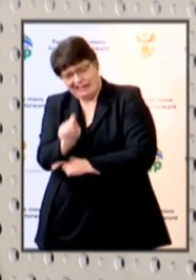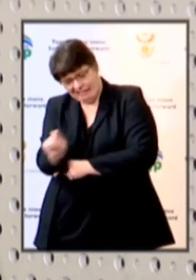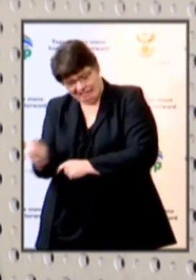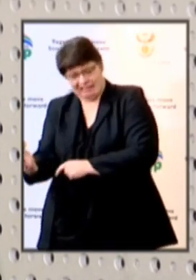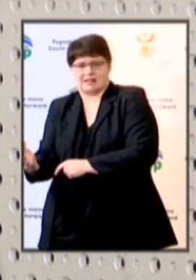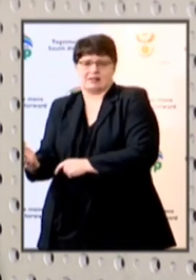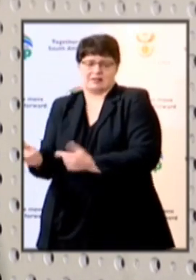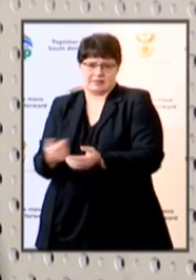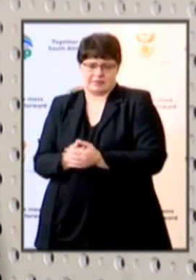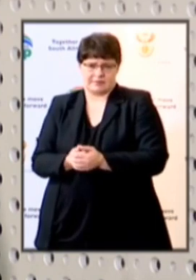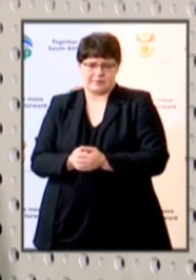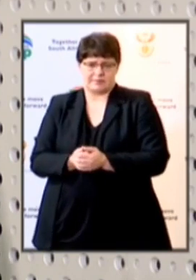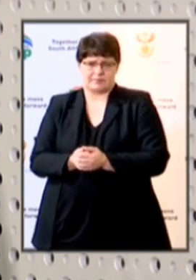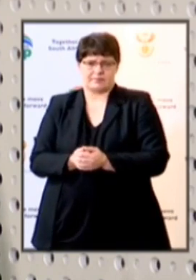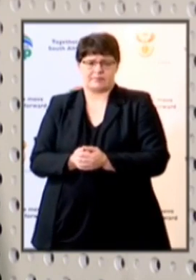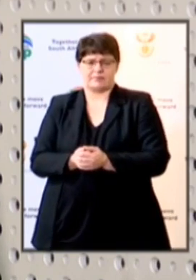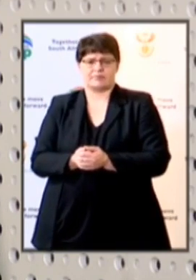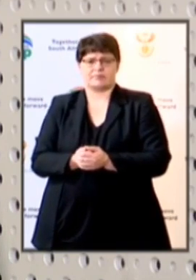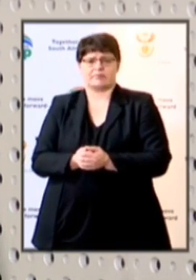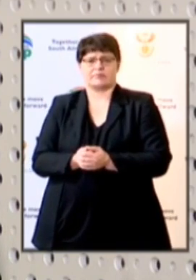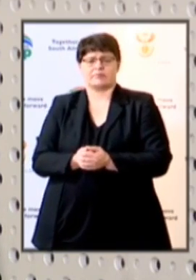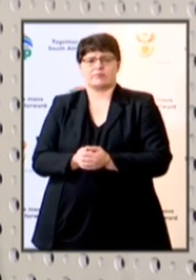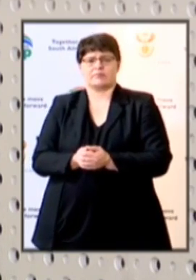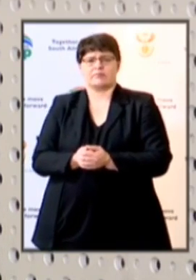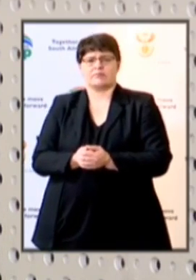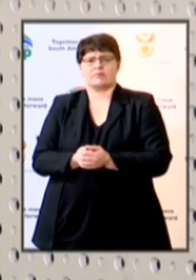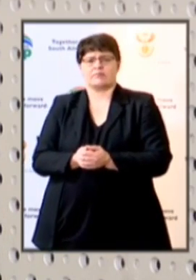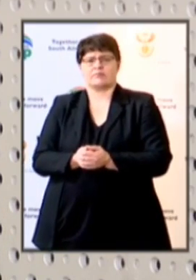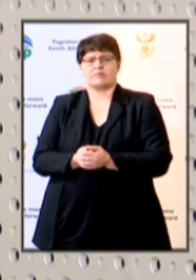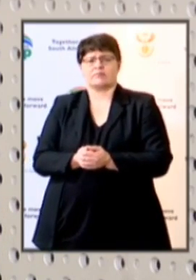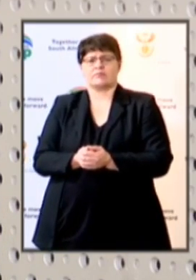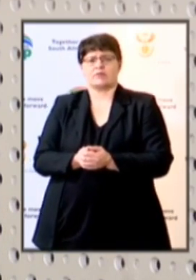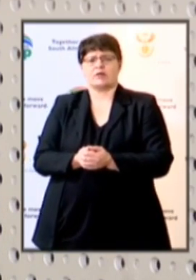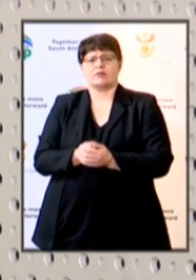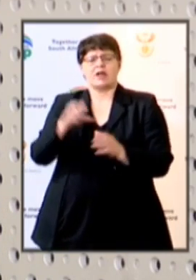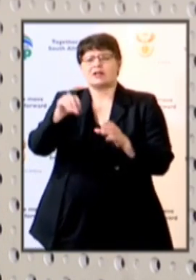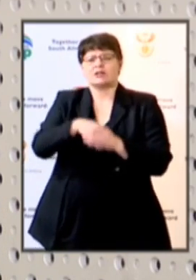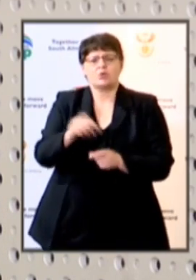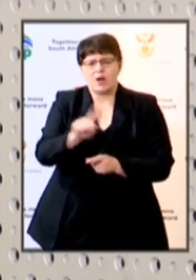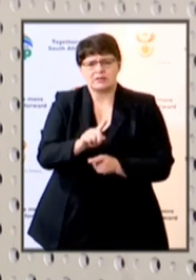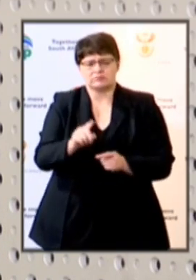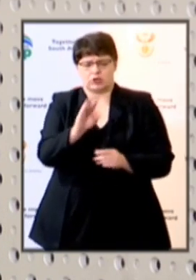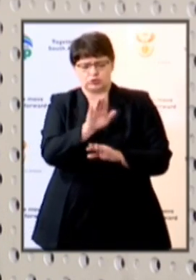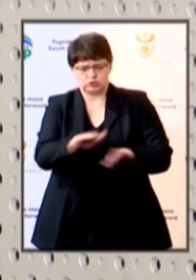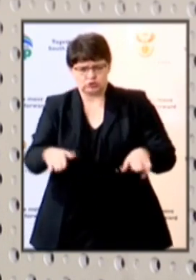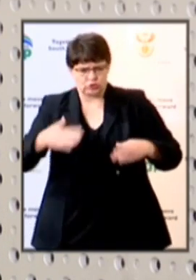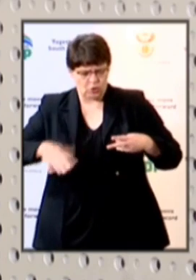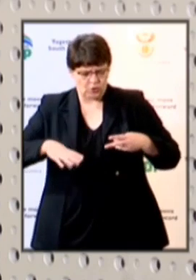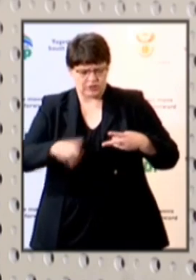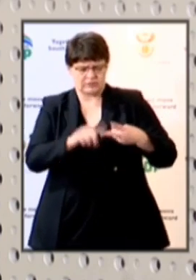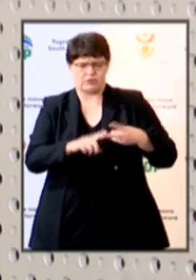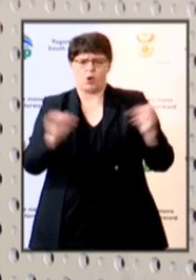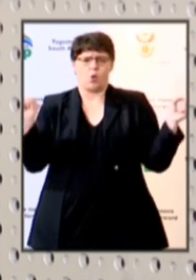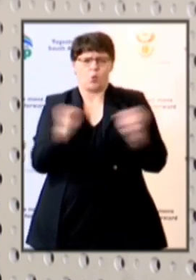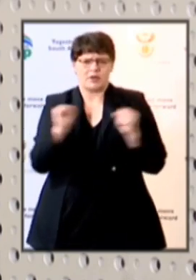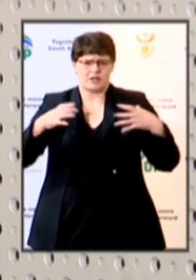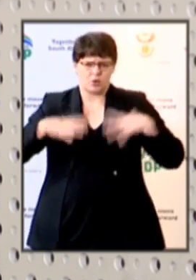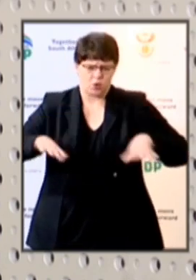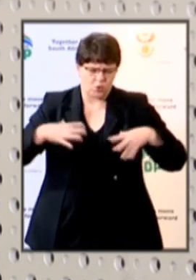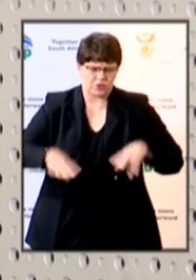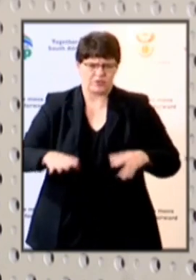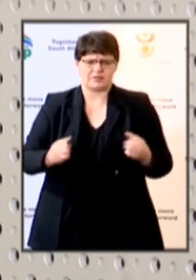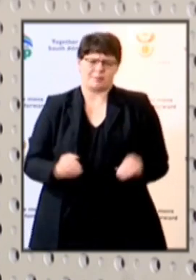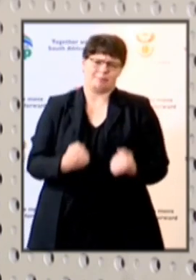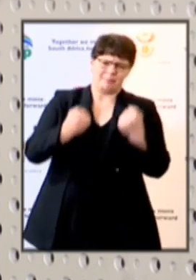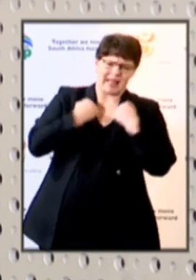The categories of retail sales that will be expanded include children's clothing, winter goods like winter